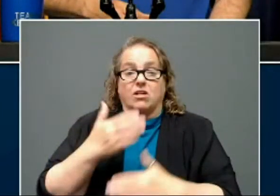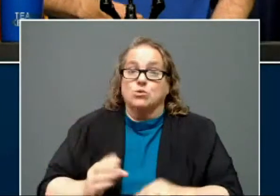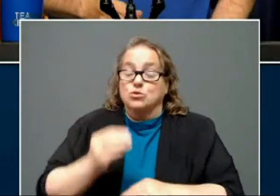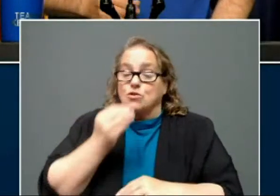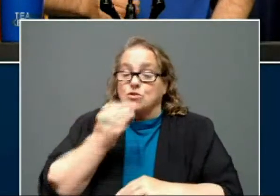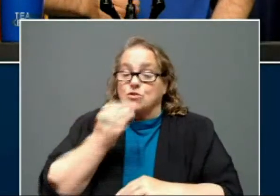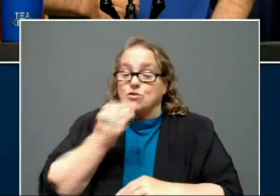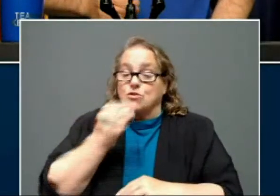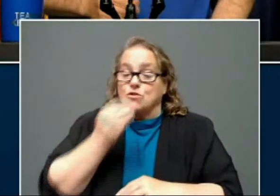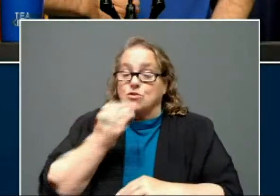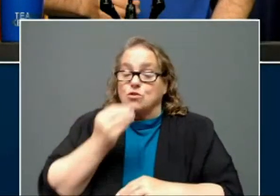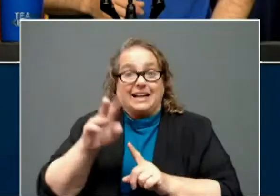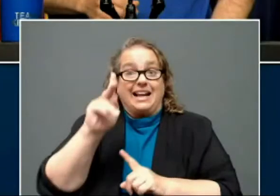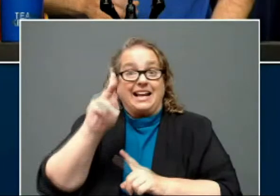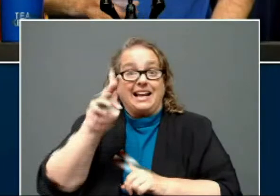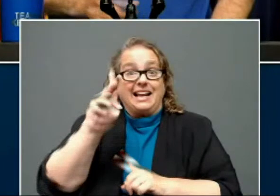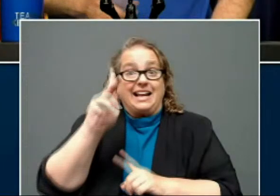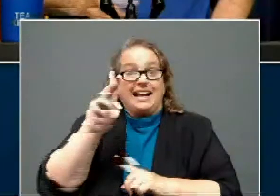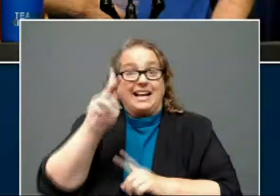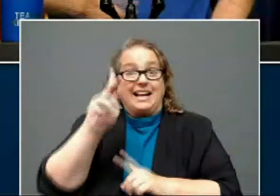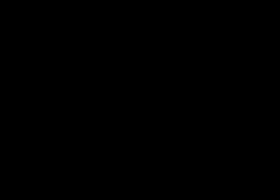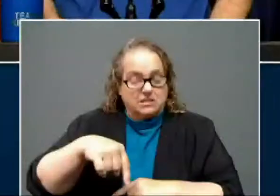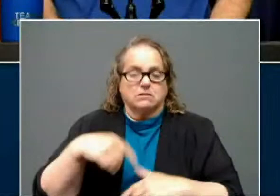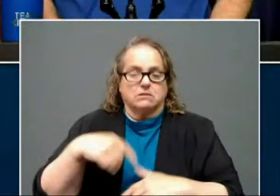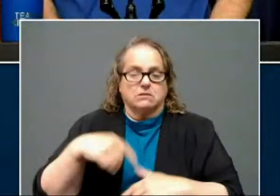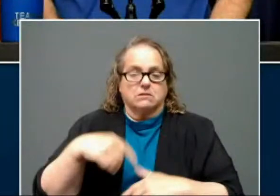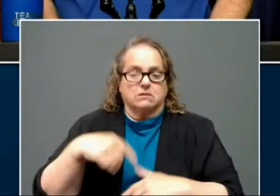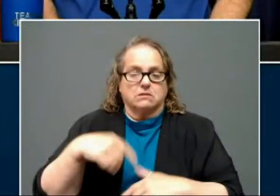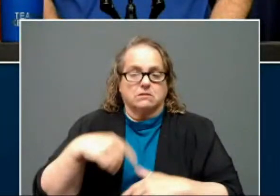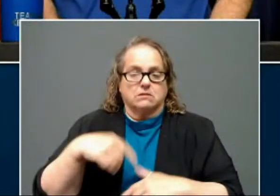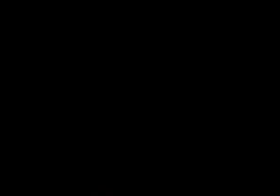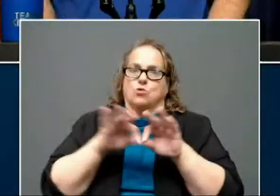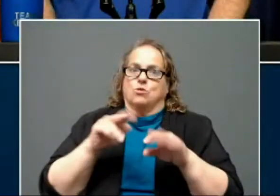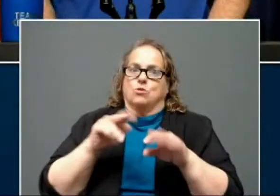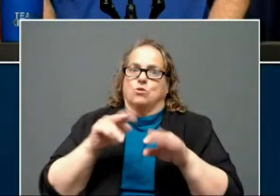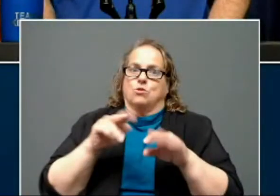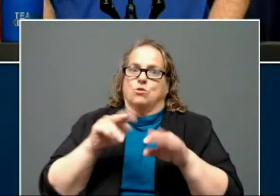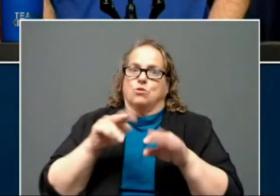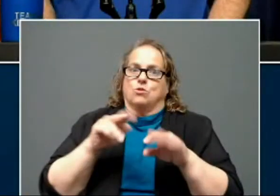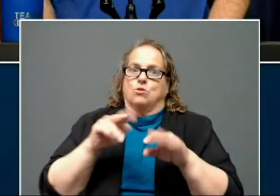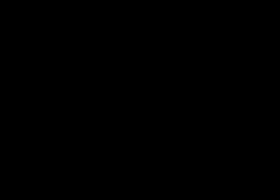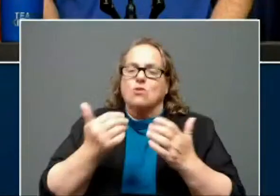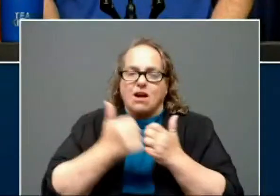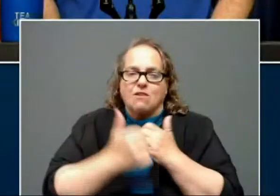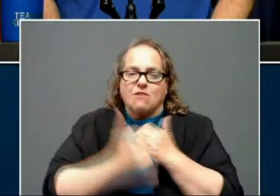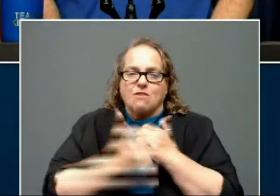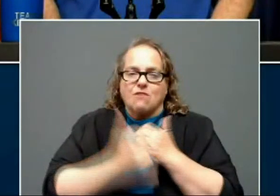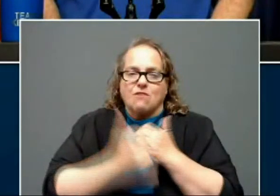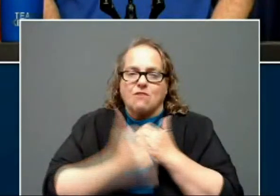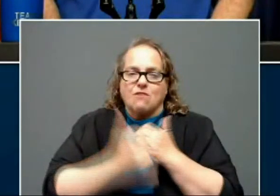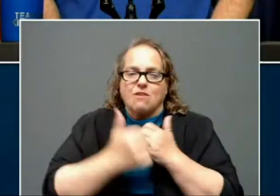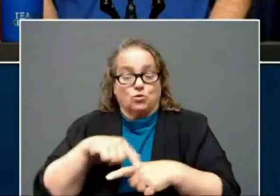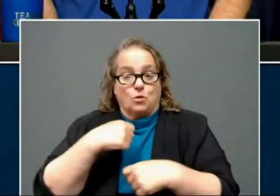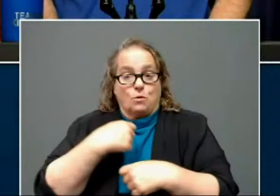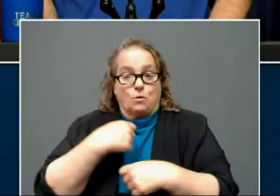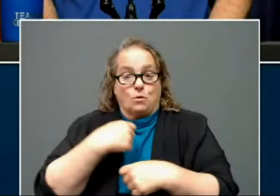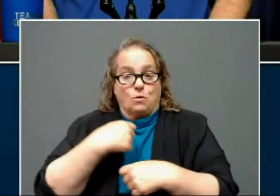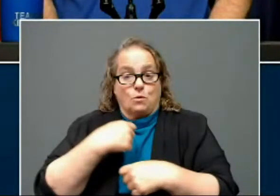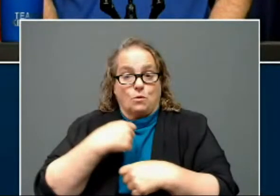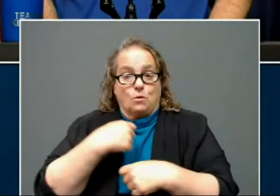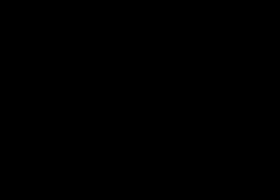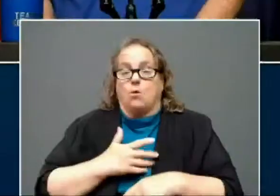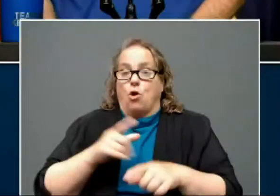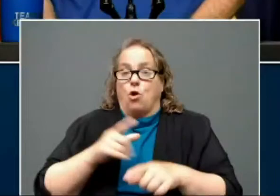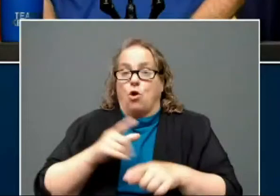for this substantial project, and thank you to everyone that worked to make it happen, our local leaders, our state